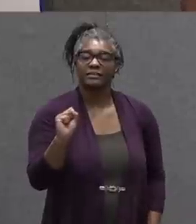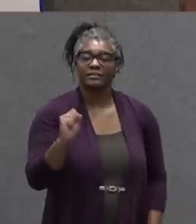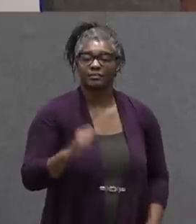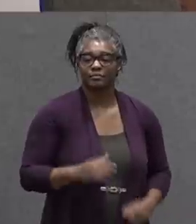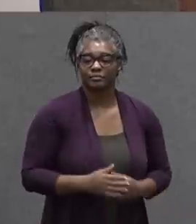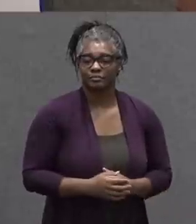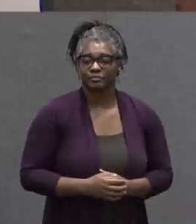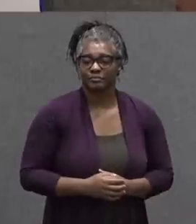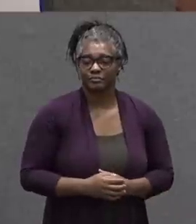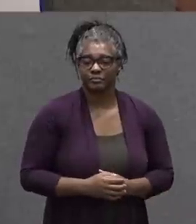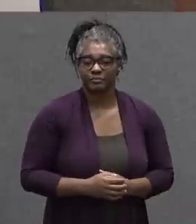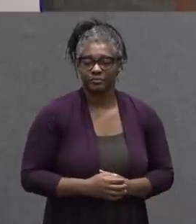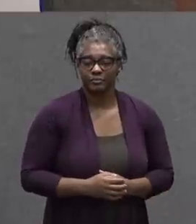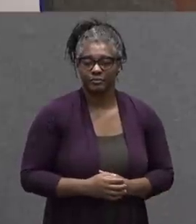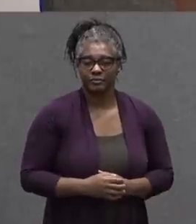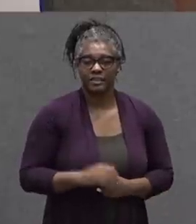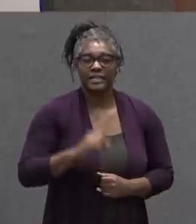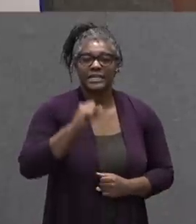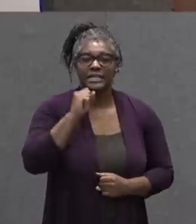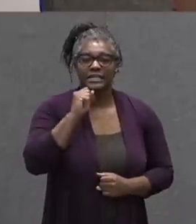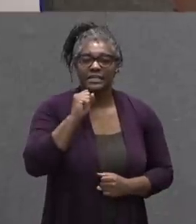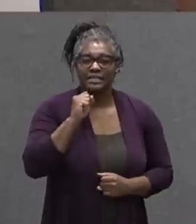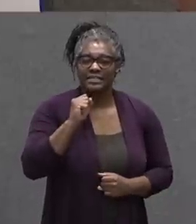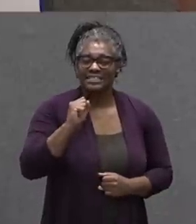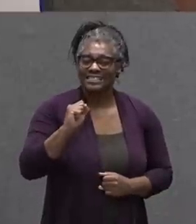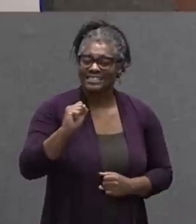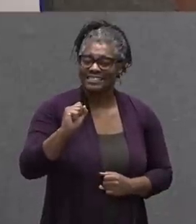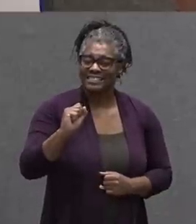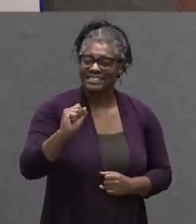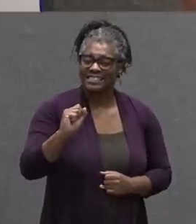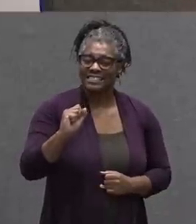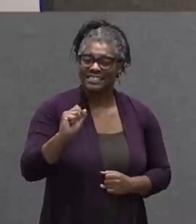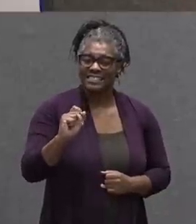comes k. What says k?